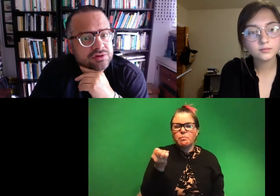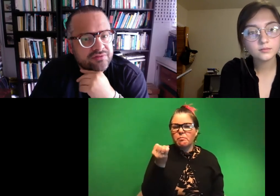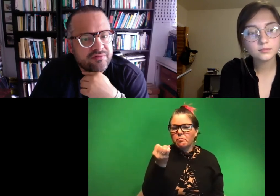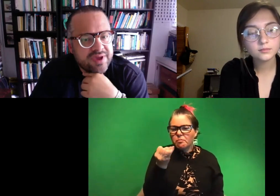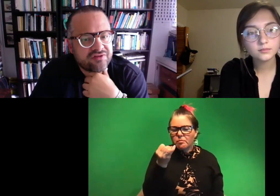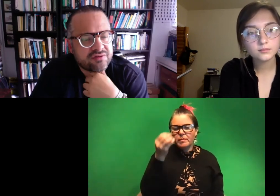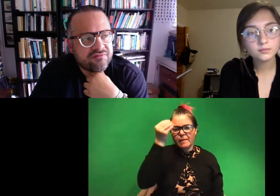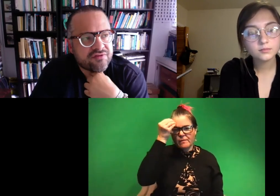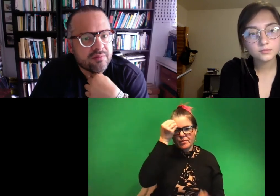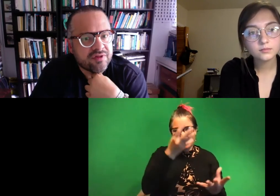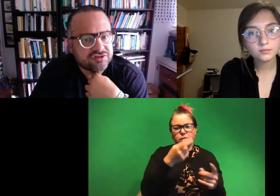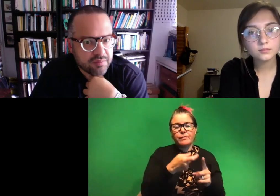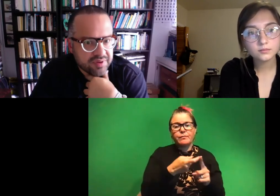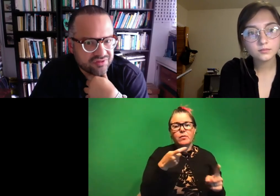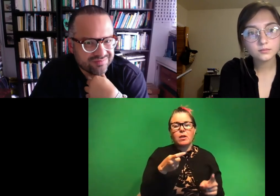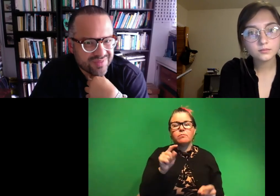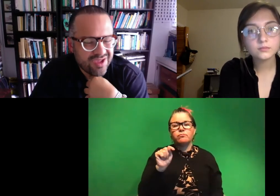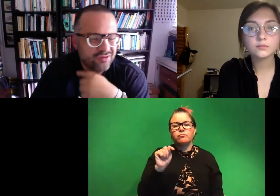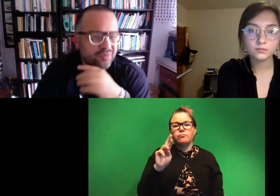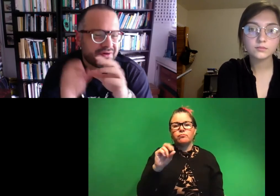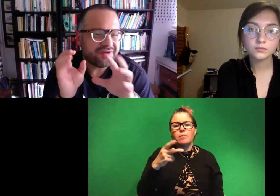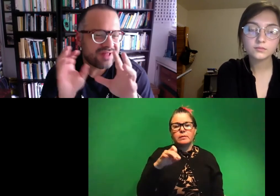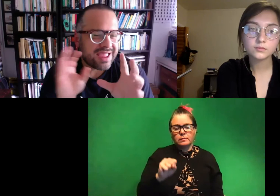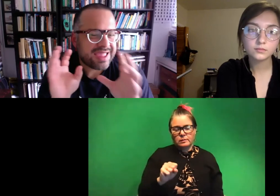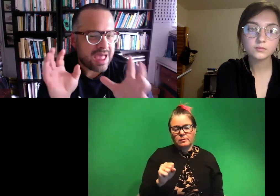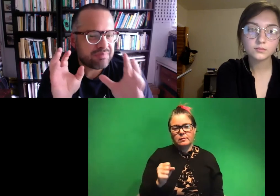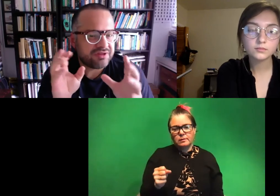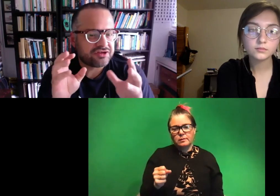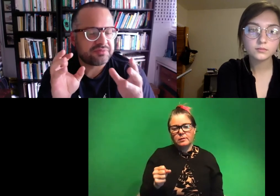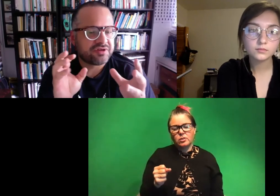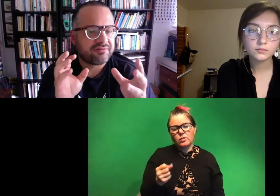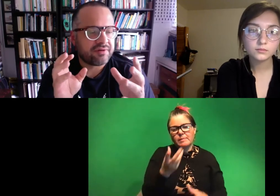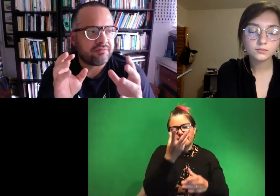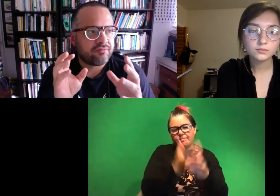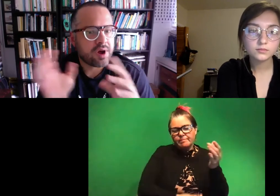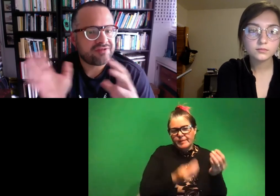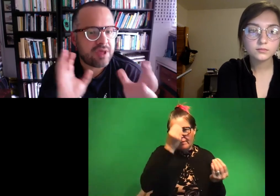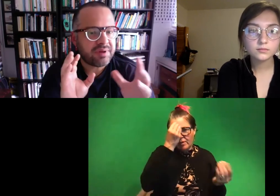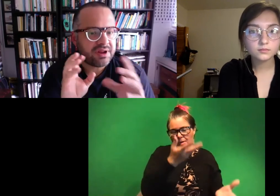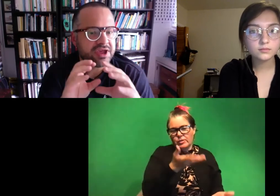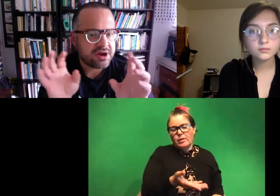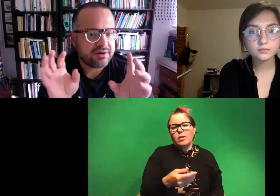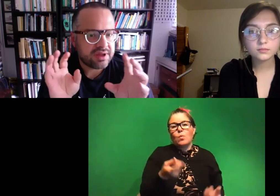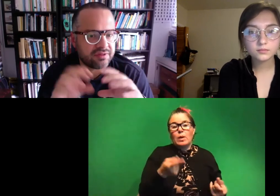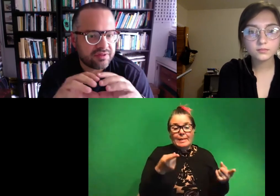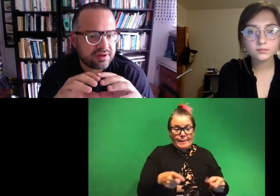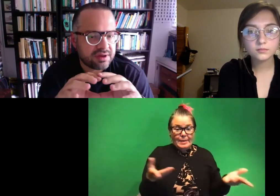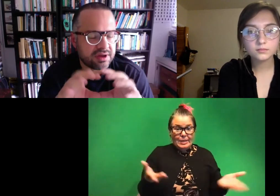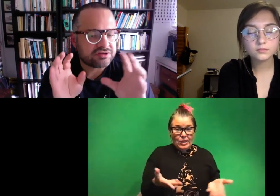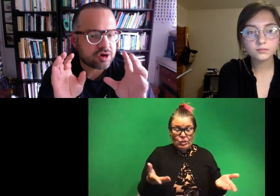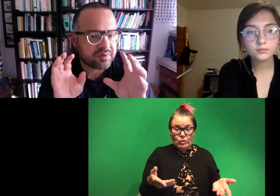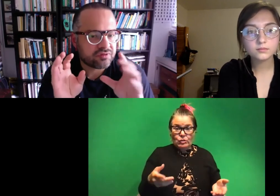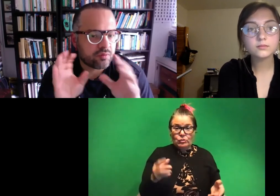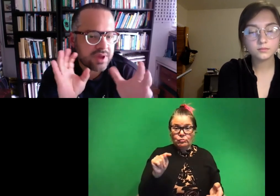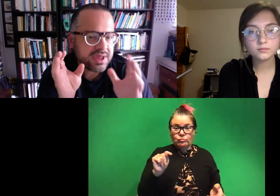amount of information from the tropics. So there is like a gap in terms of what is happening here